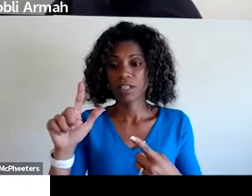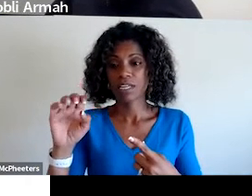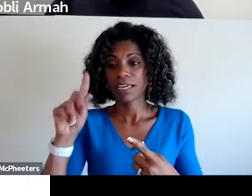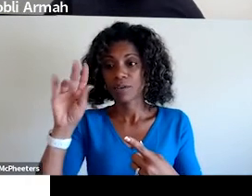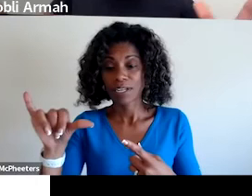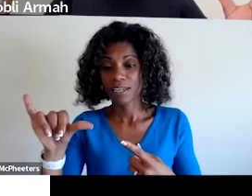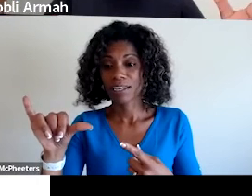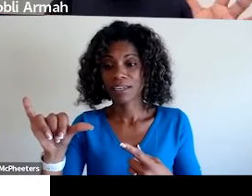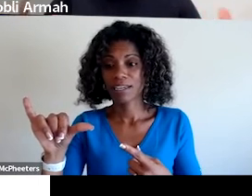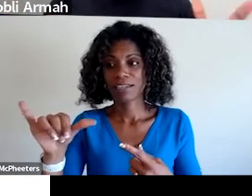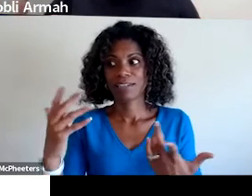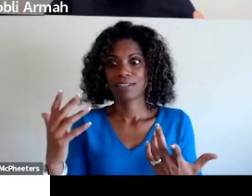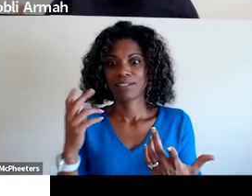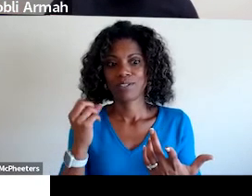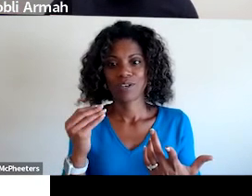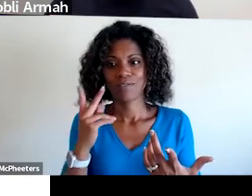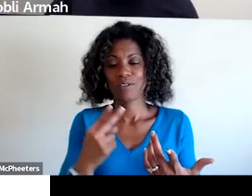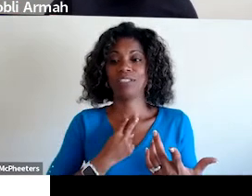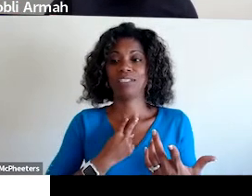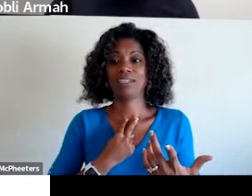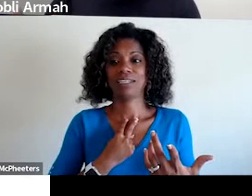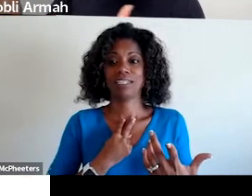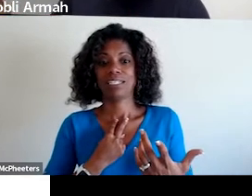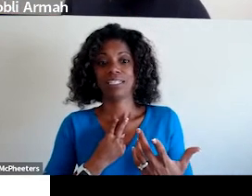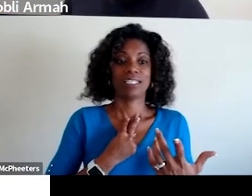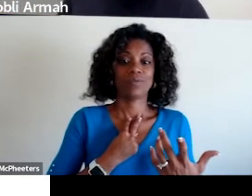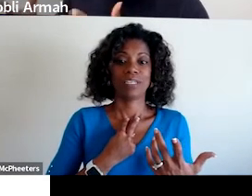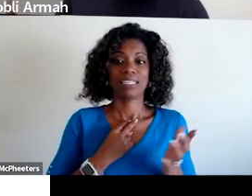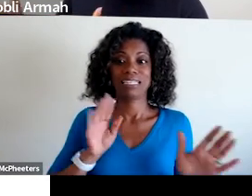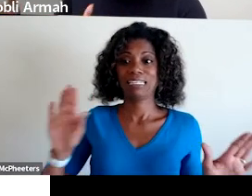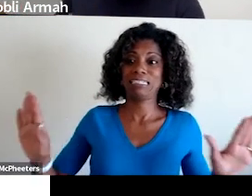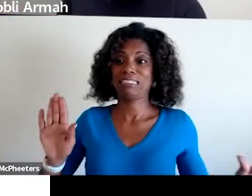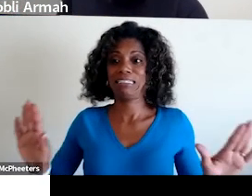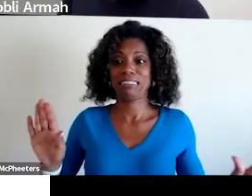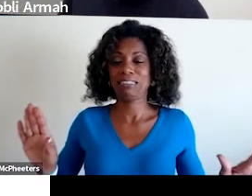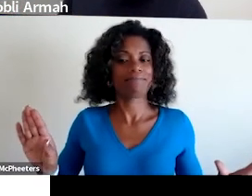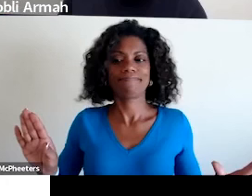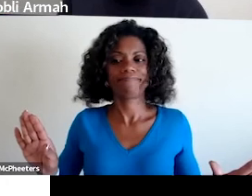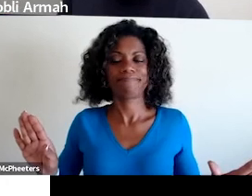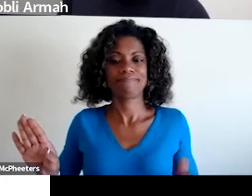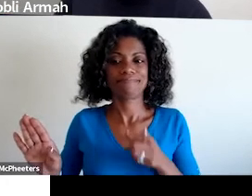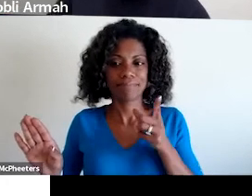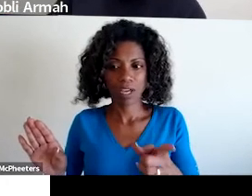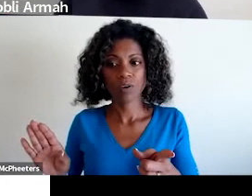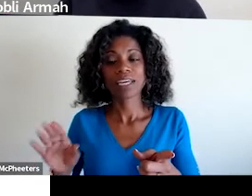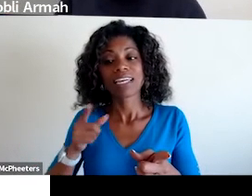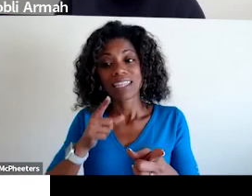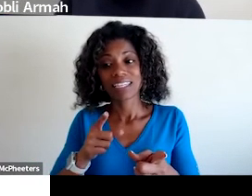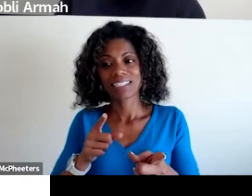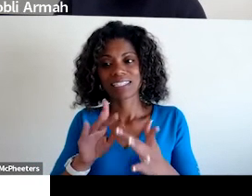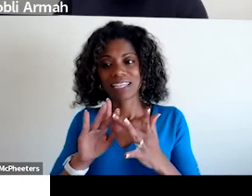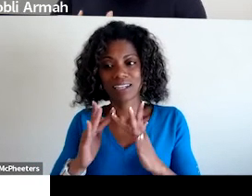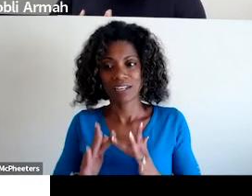perspective. So if you're stuck in the nonpartisan bubble, go cite really, really smart people who are credentialed, who have written